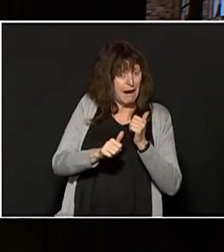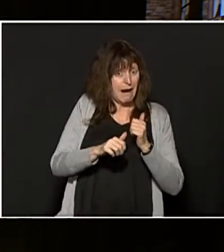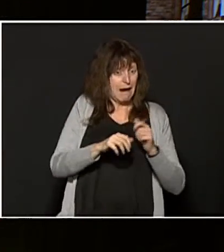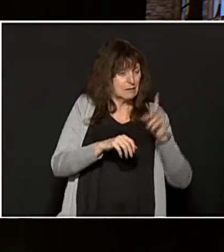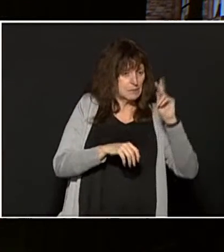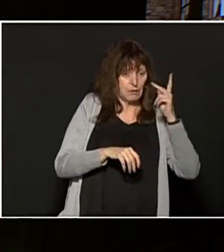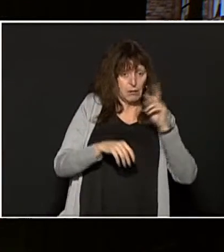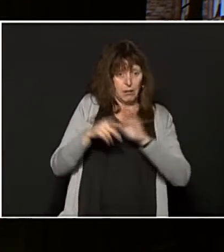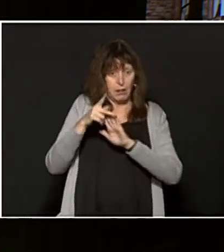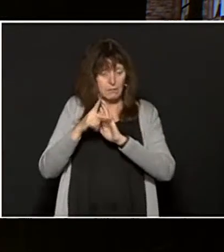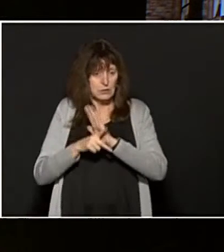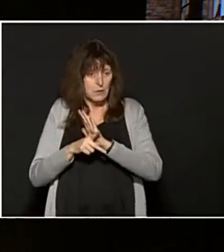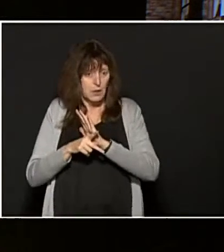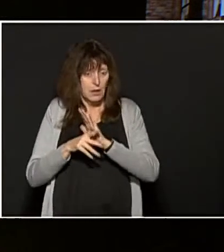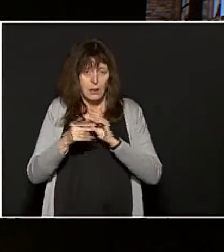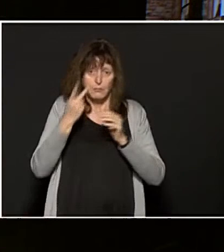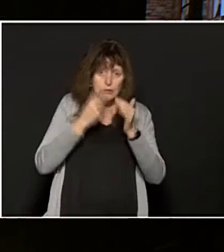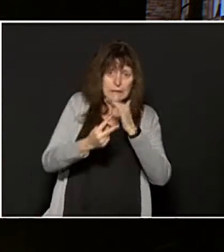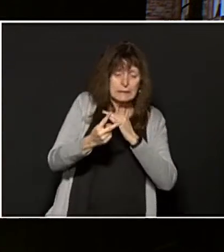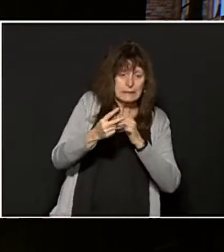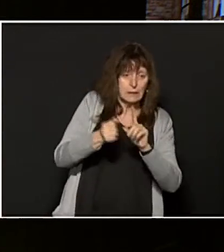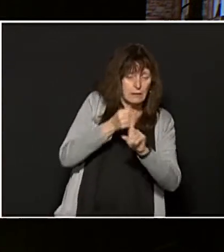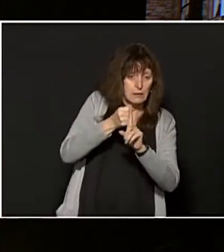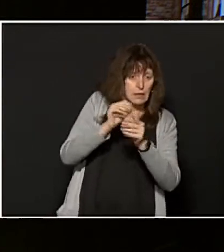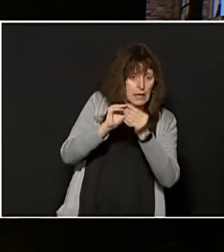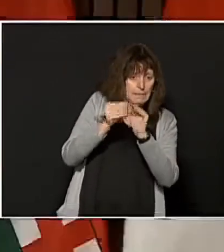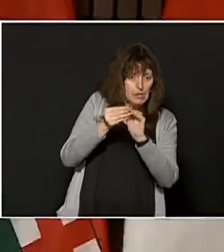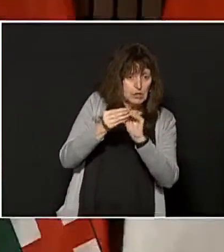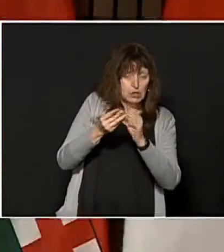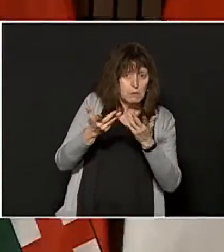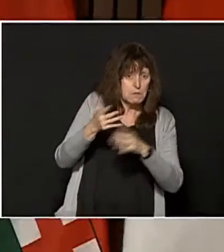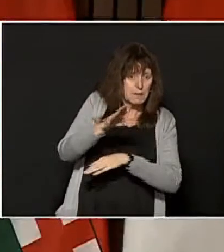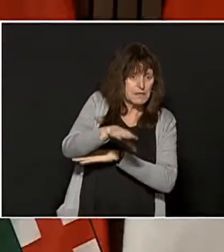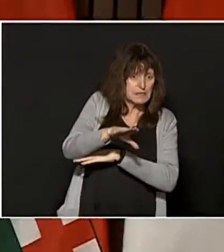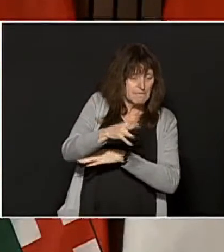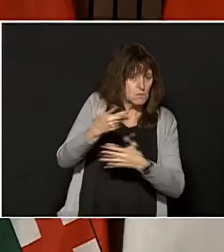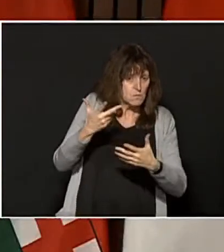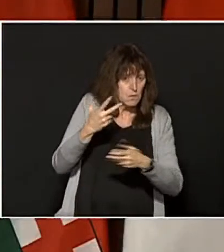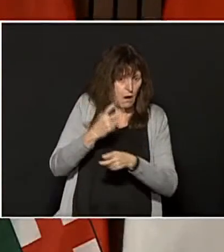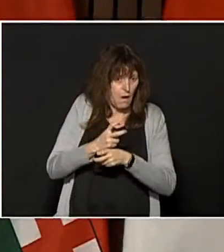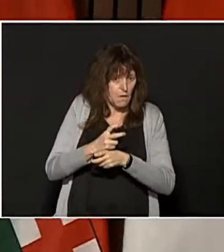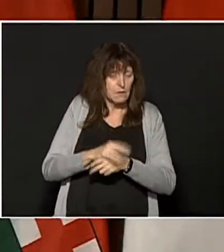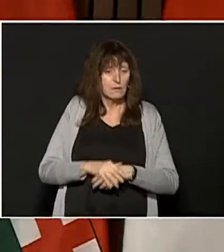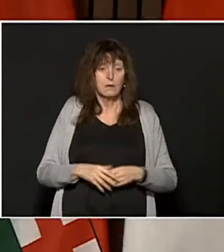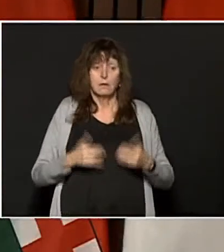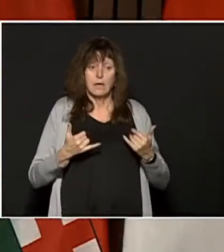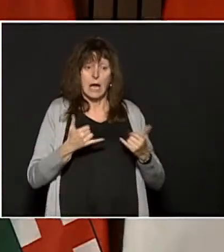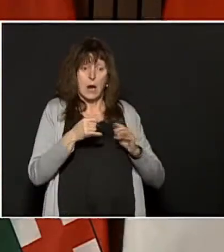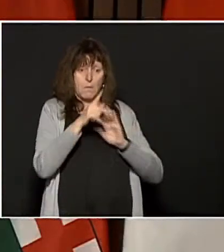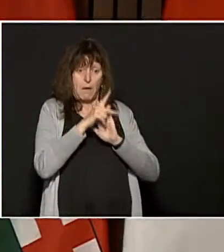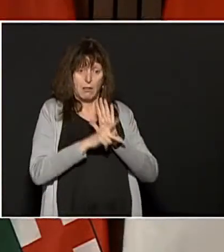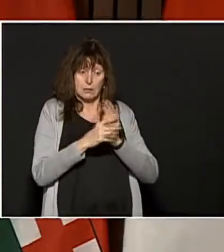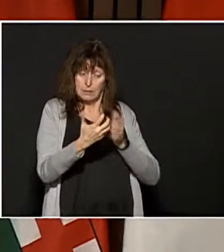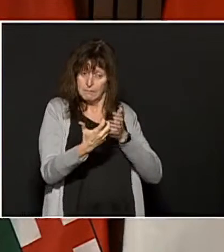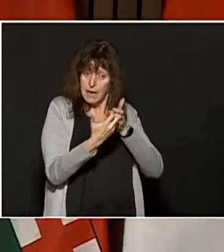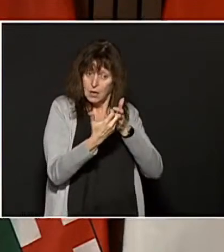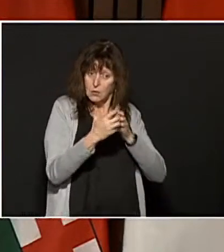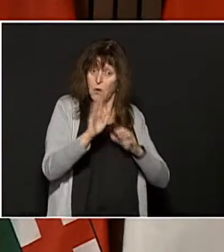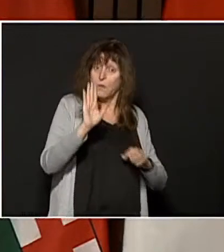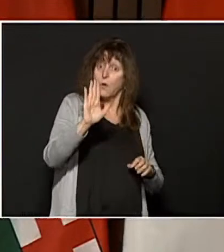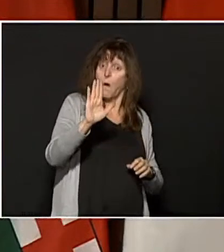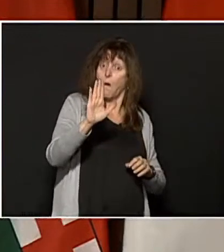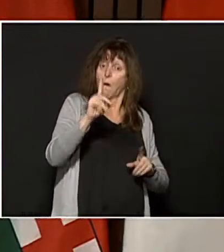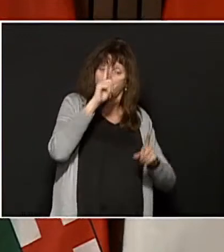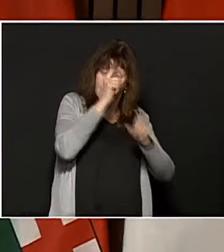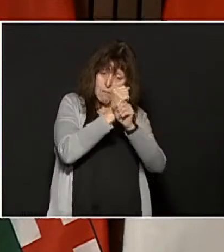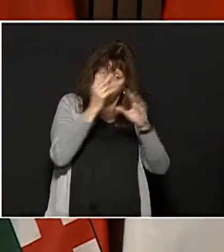on Thursday afternoon, is the current policy status quo compatible with the assumptions of the best case scenario?